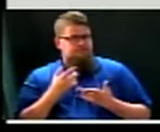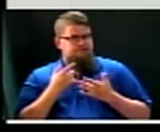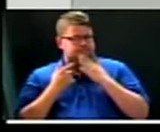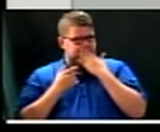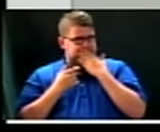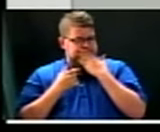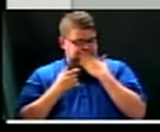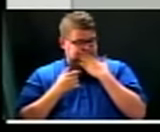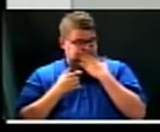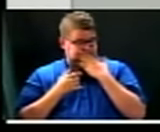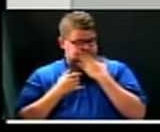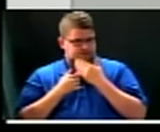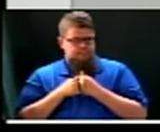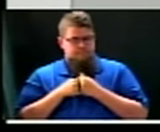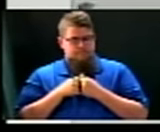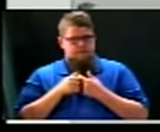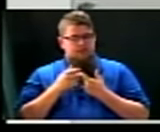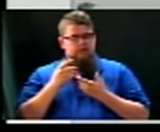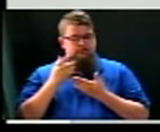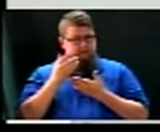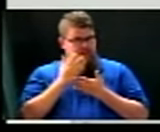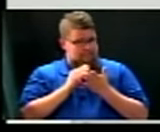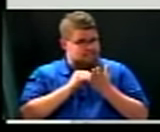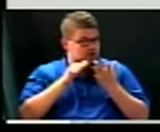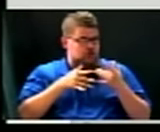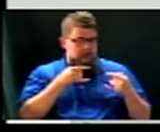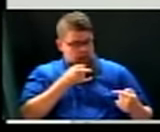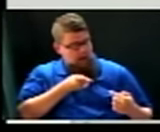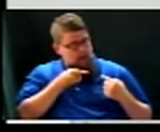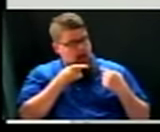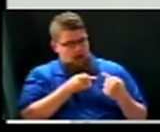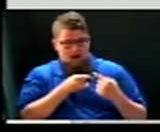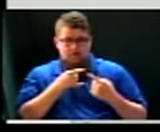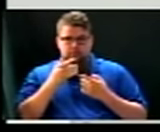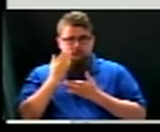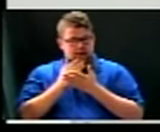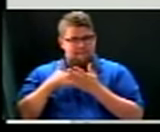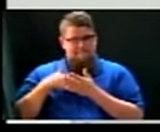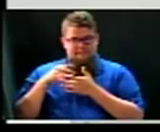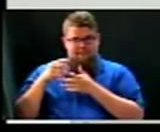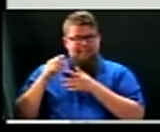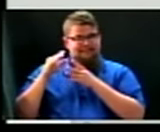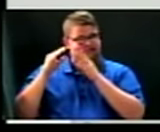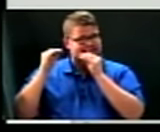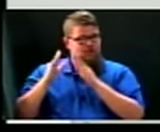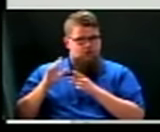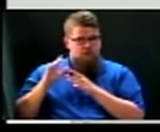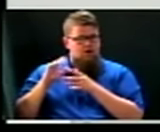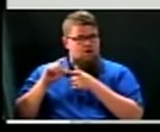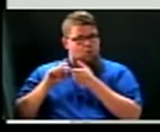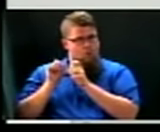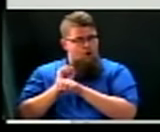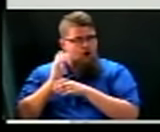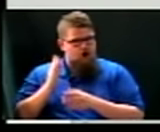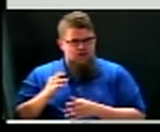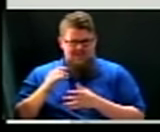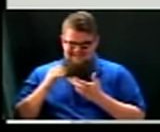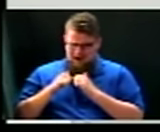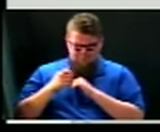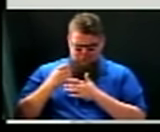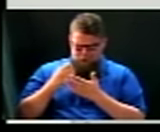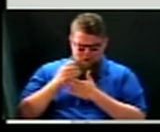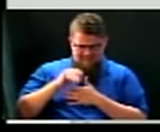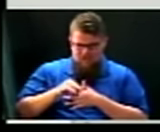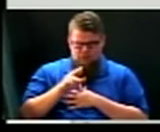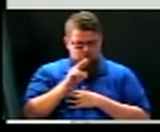this. I remember having several conversations over the phone late at night with peers saying, well, how are we going to score this? Because the